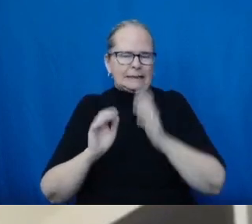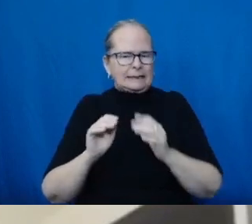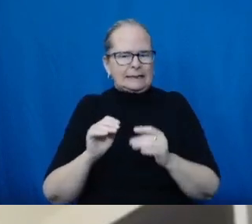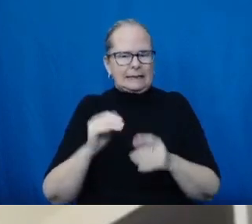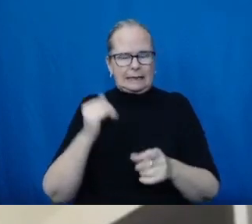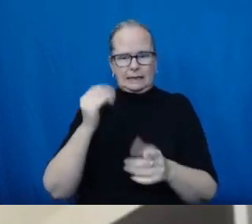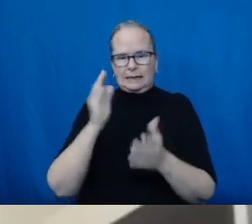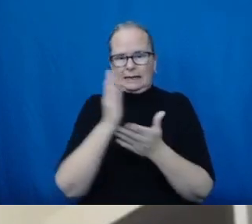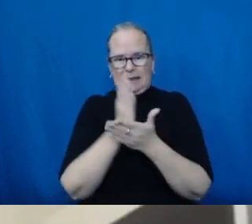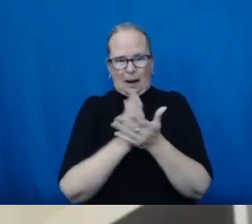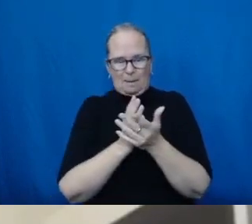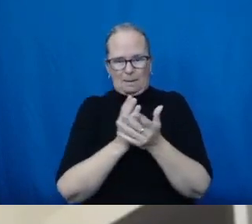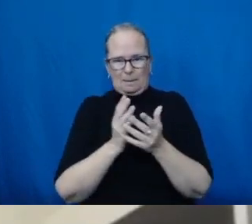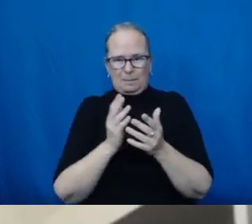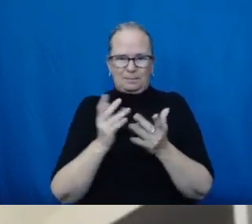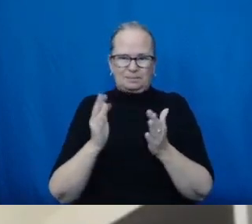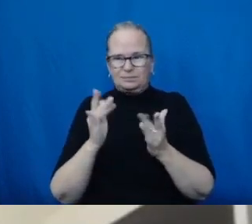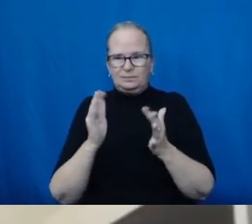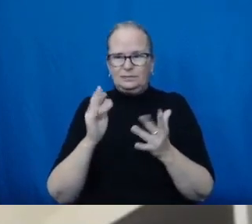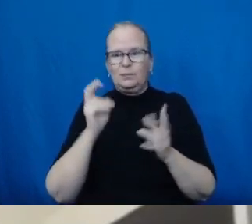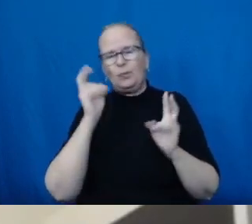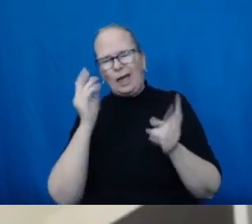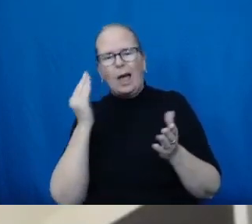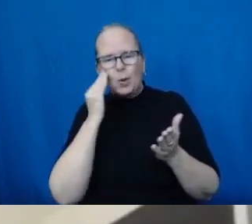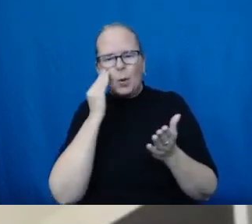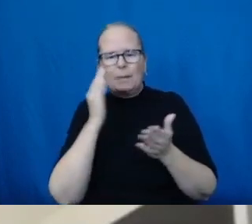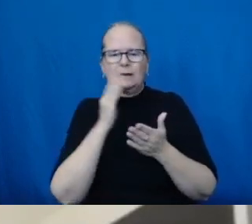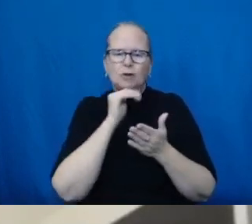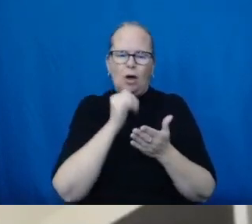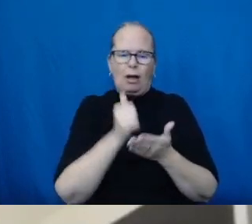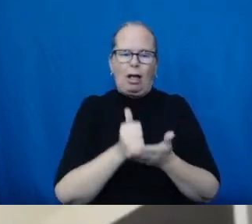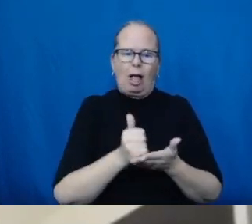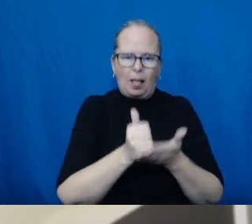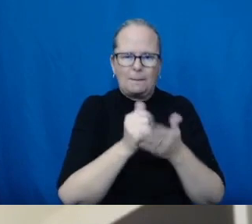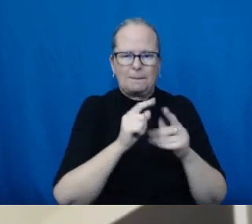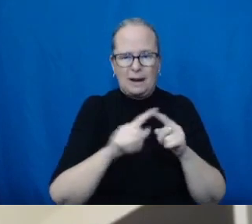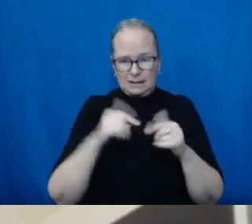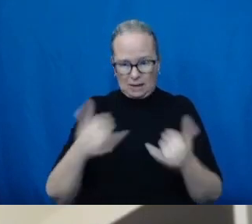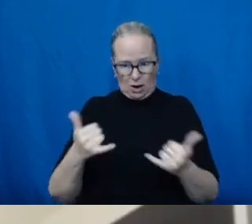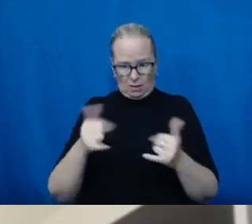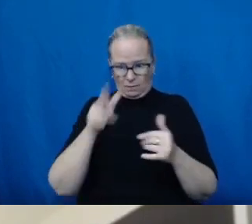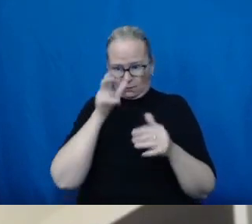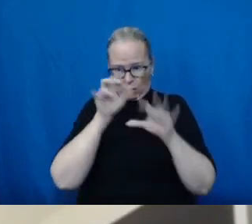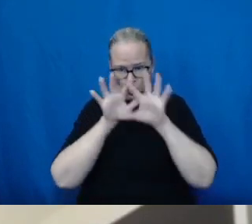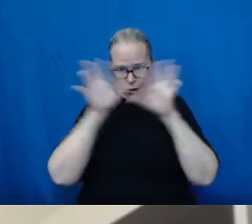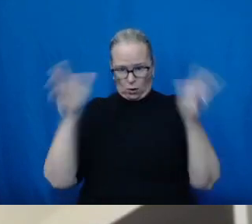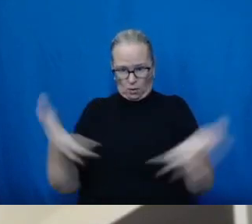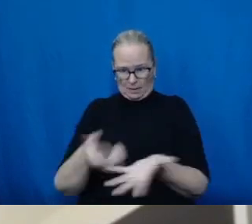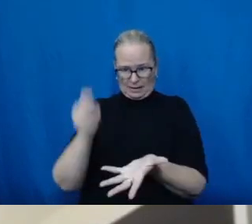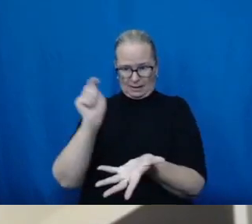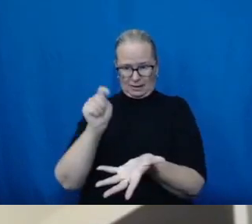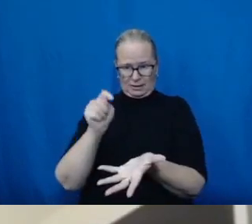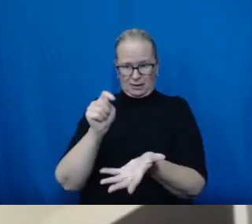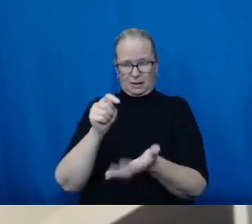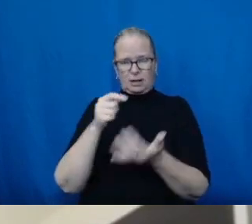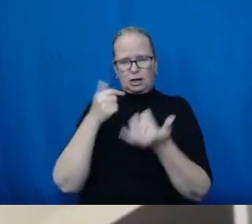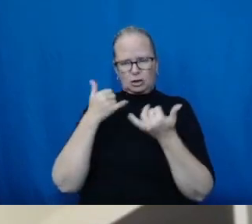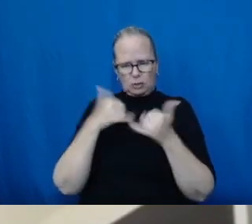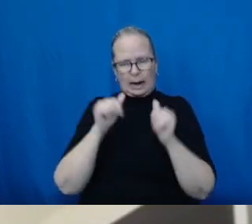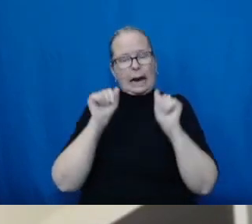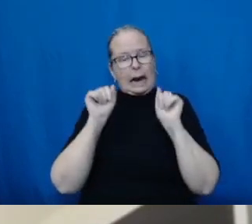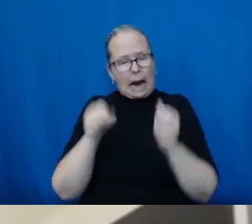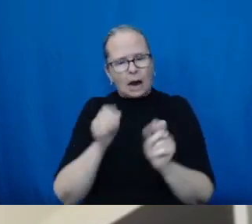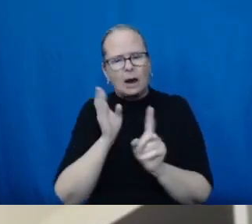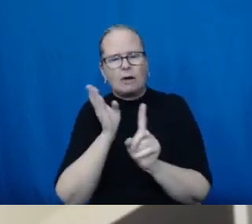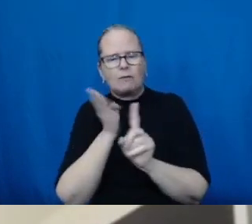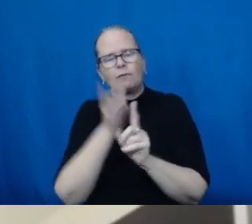are still people out there who can be reached. One of the big ones is people who think that the vaccines were too rushed, for example. If you tell